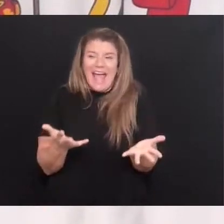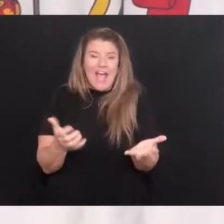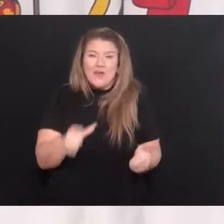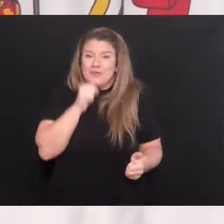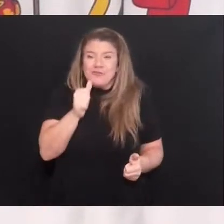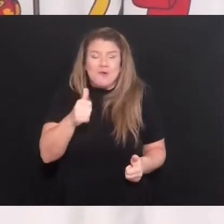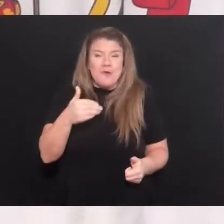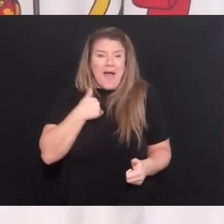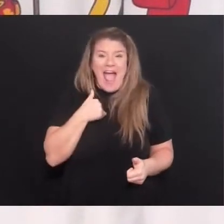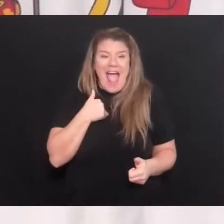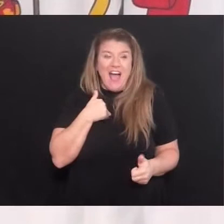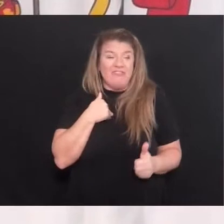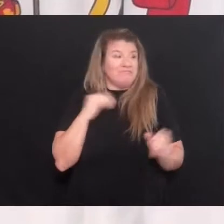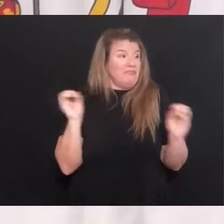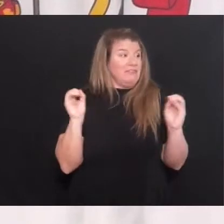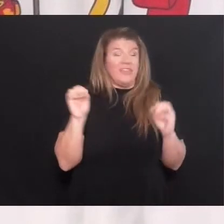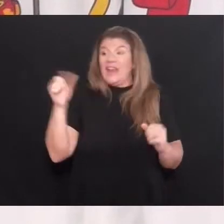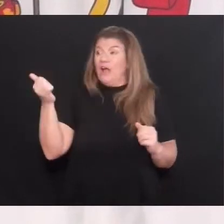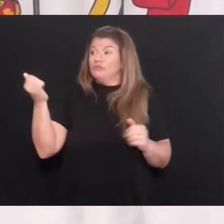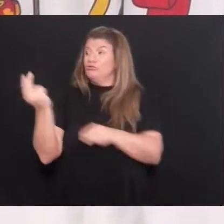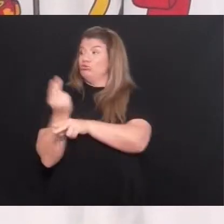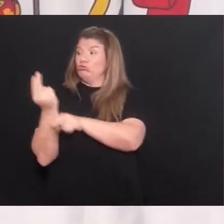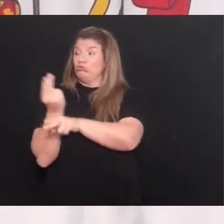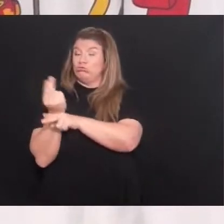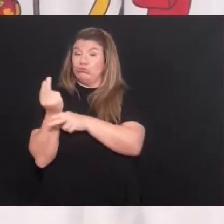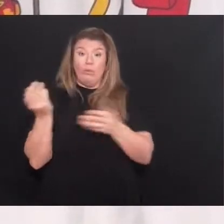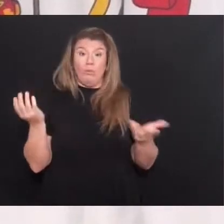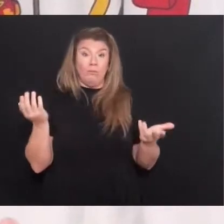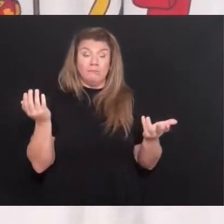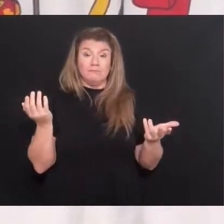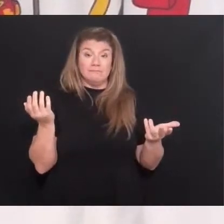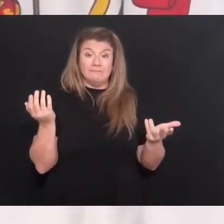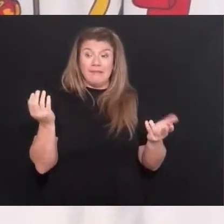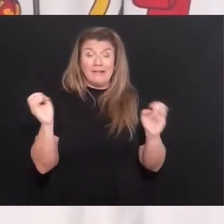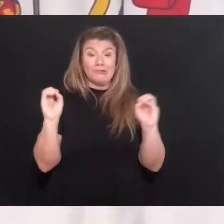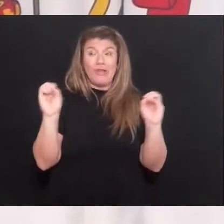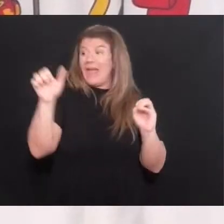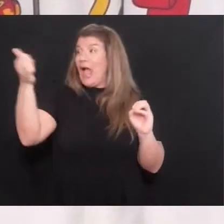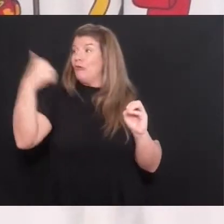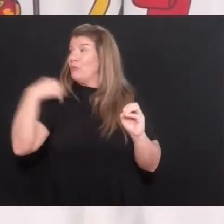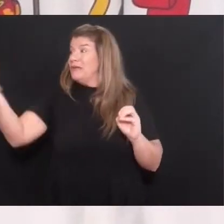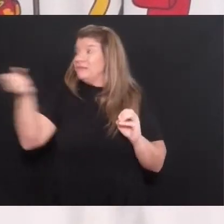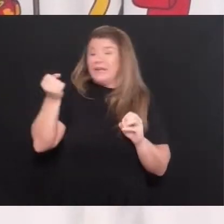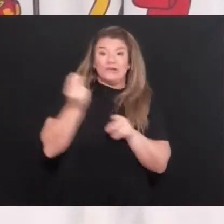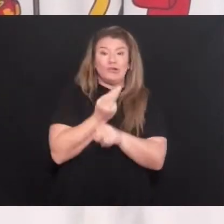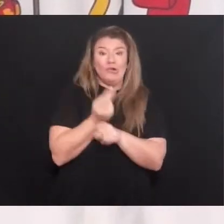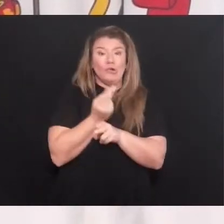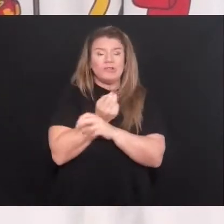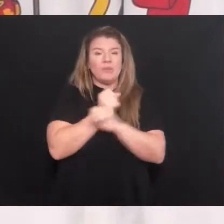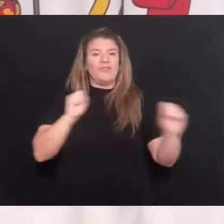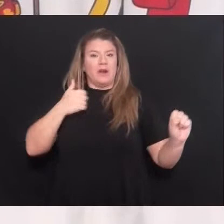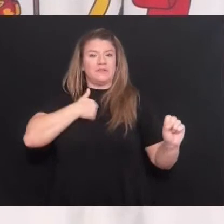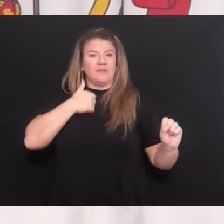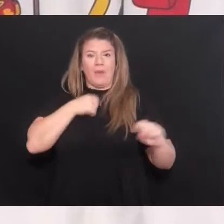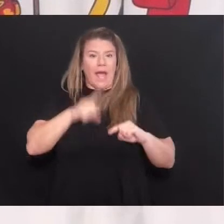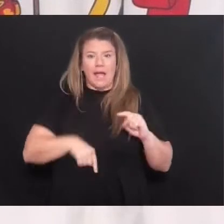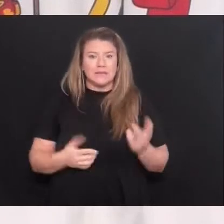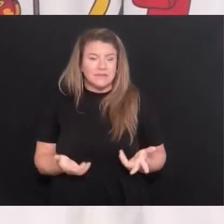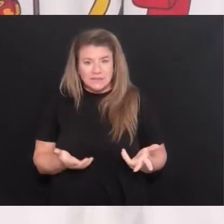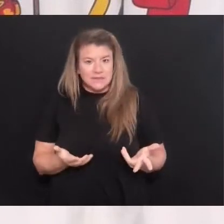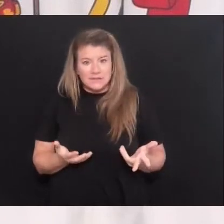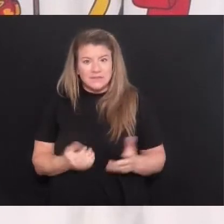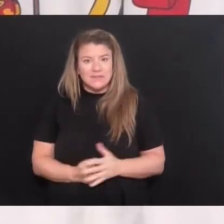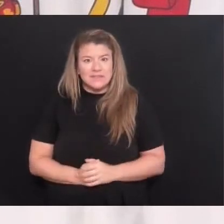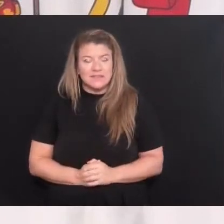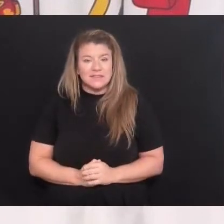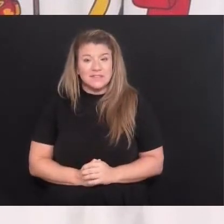have any other tools in the tool chest. We don't have any other tools. absolutely, with all in us,